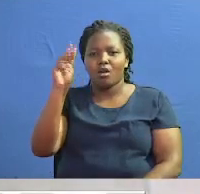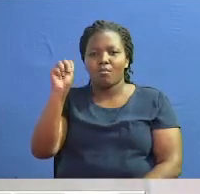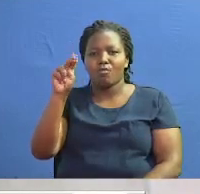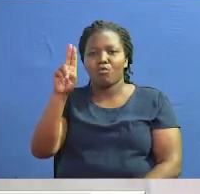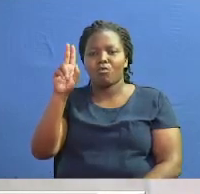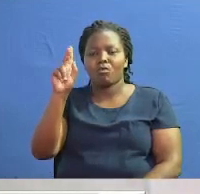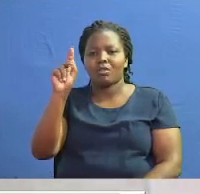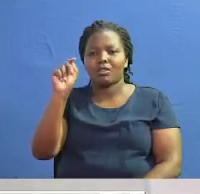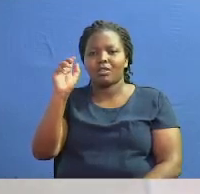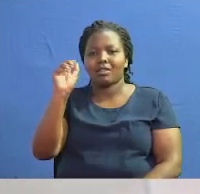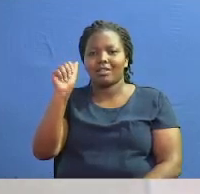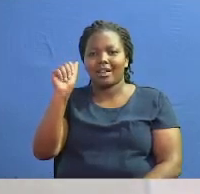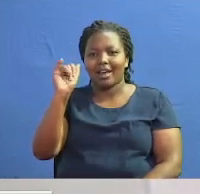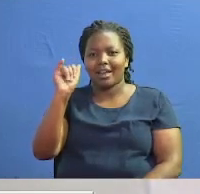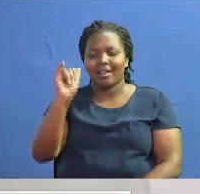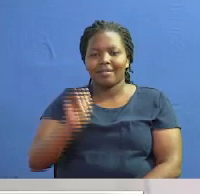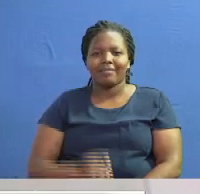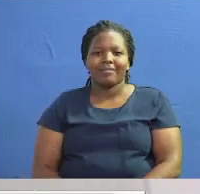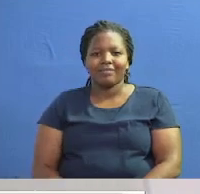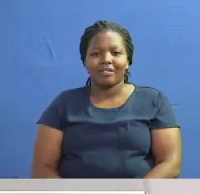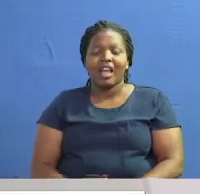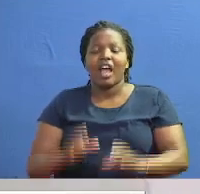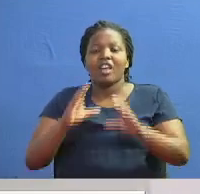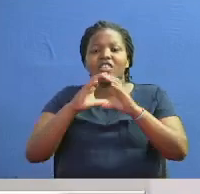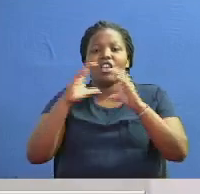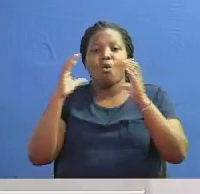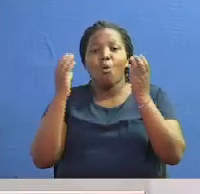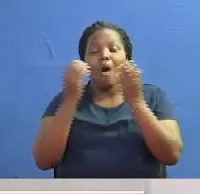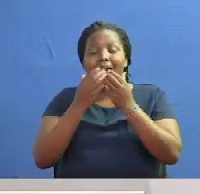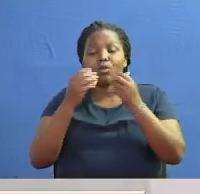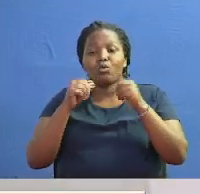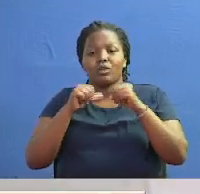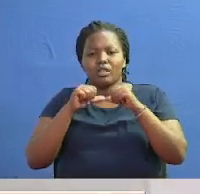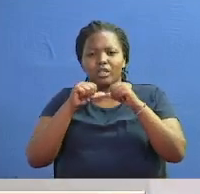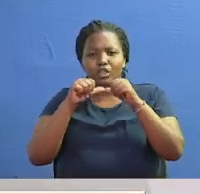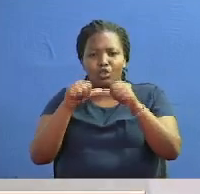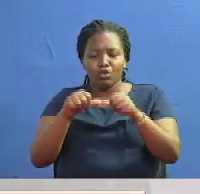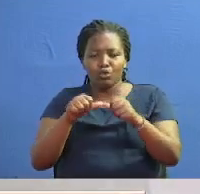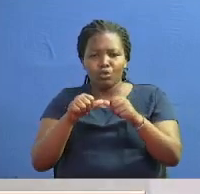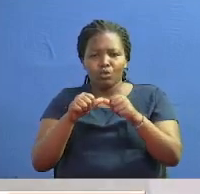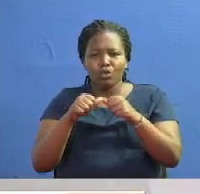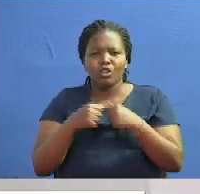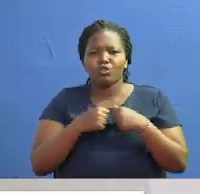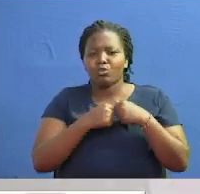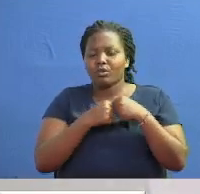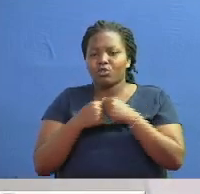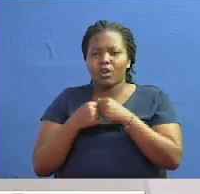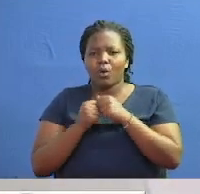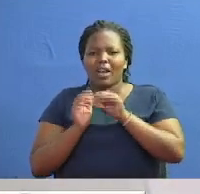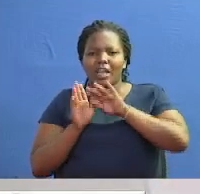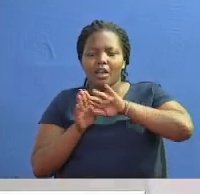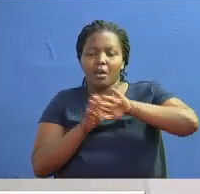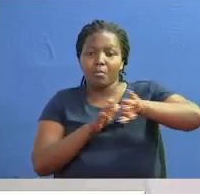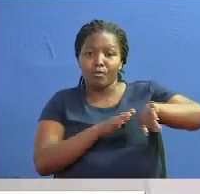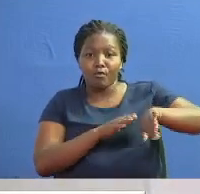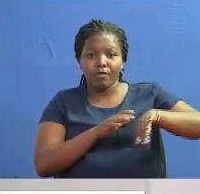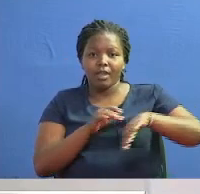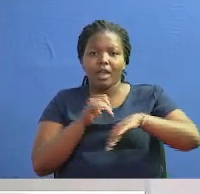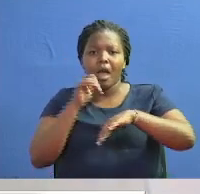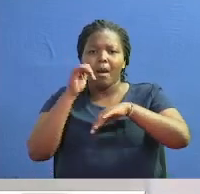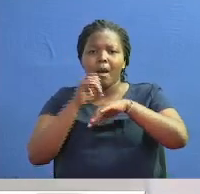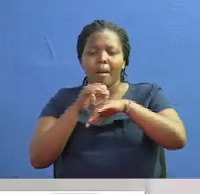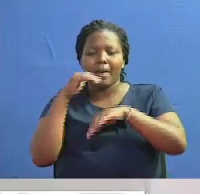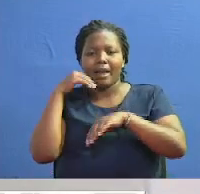live. Well, as the world continues to put its best foot forward in eradicating malaria, here in